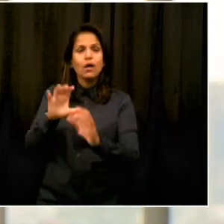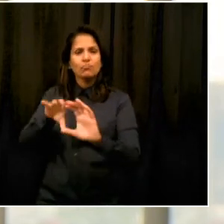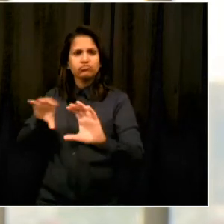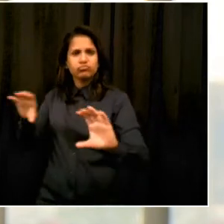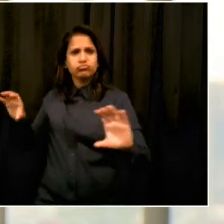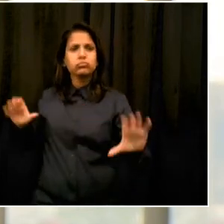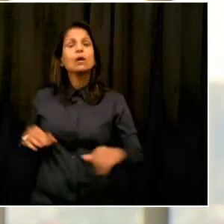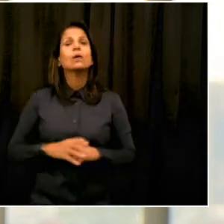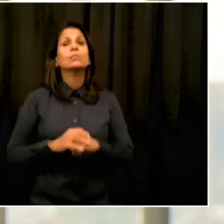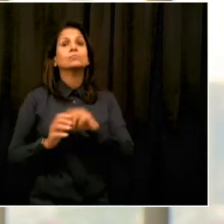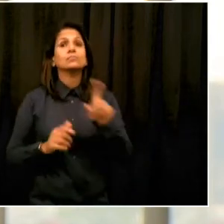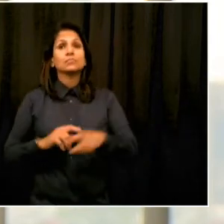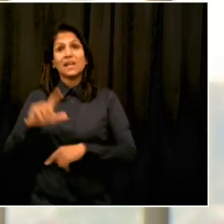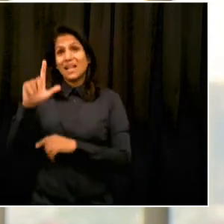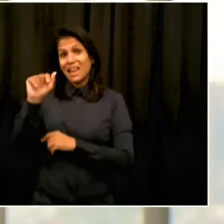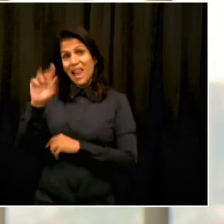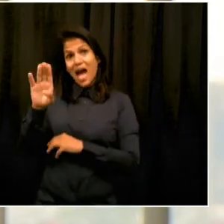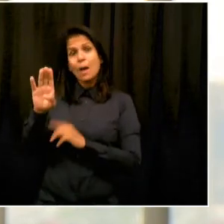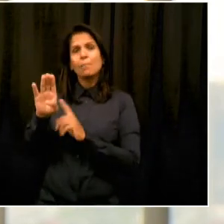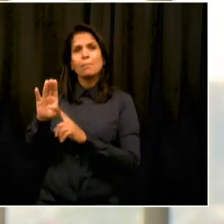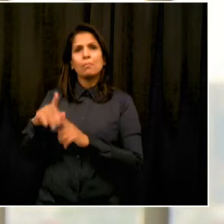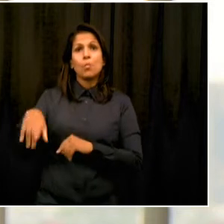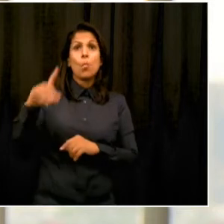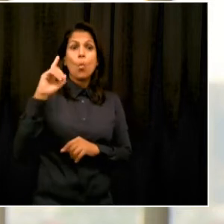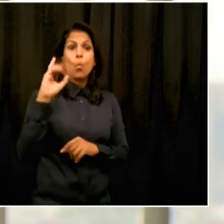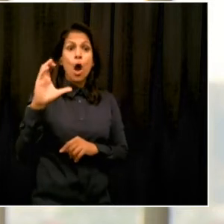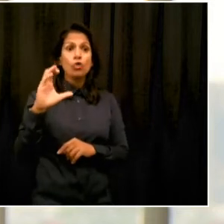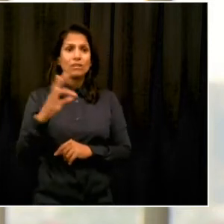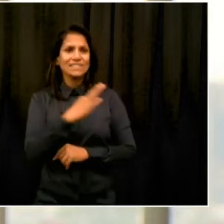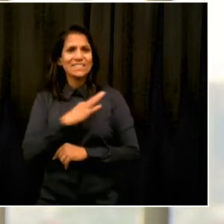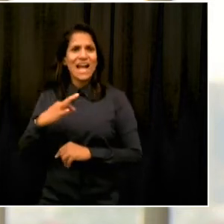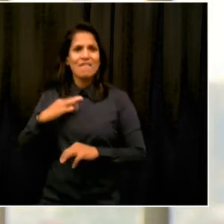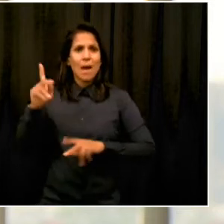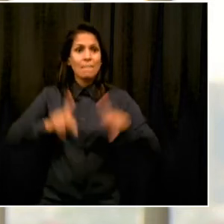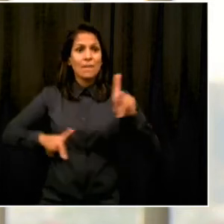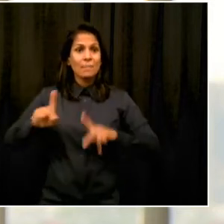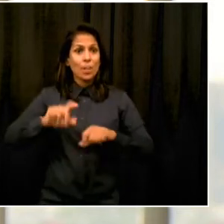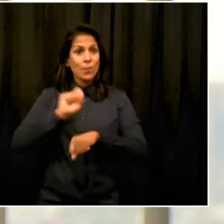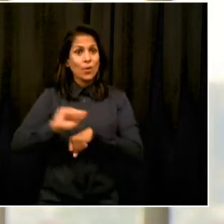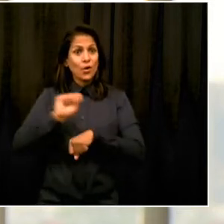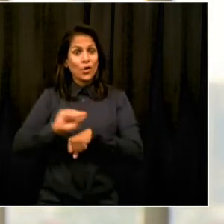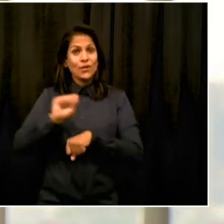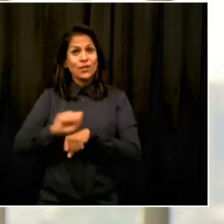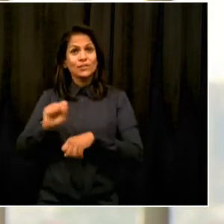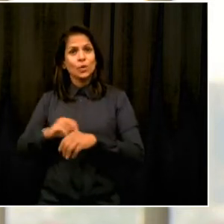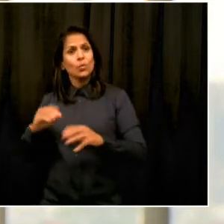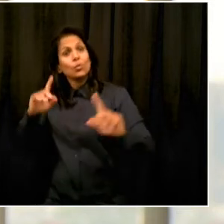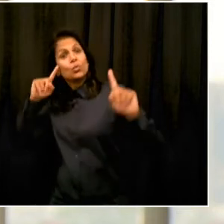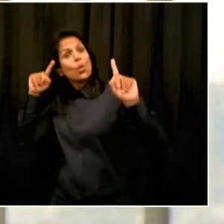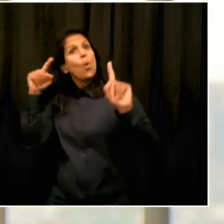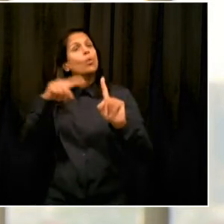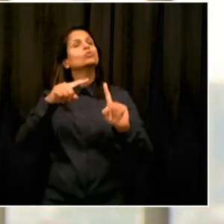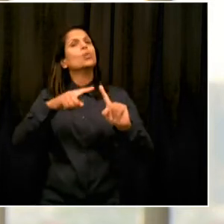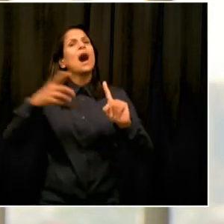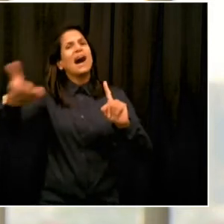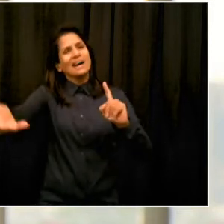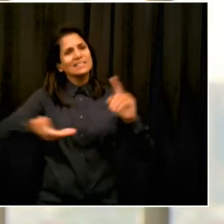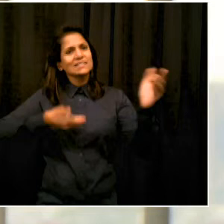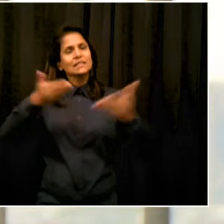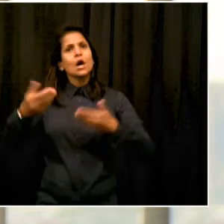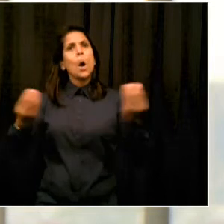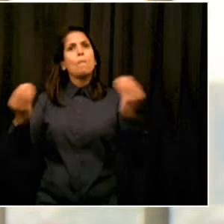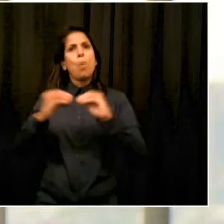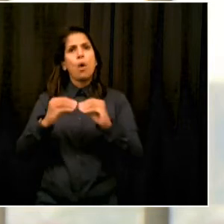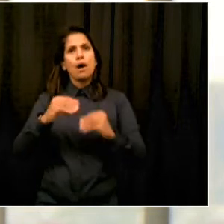November. I'm incredibly proud of our team, who worked tirelessly to make this lab a possibility. And I'm proud about what this